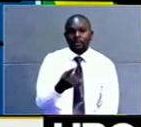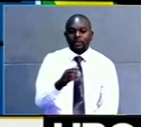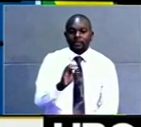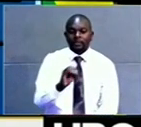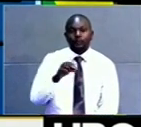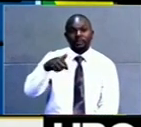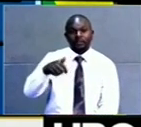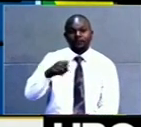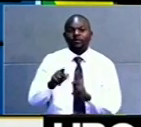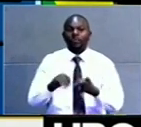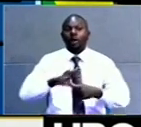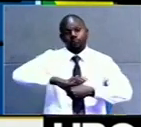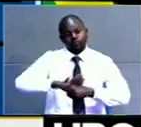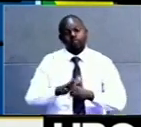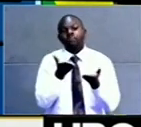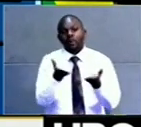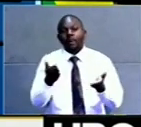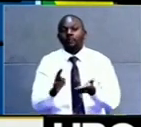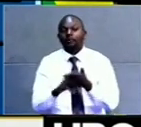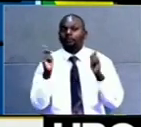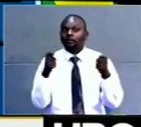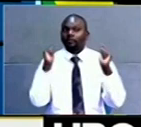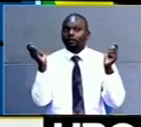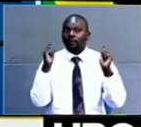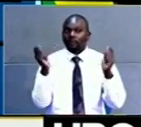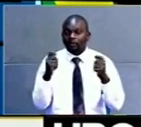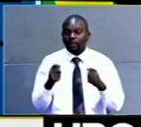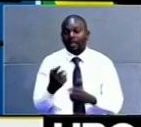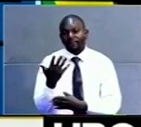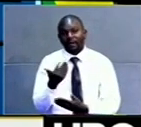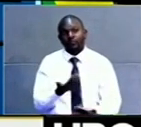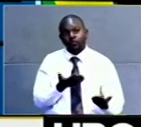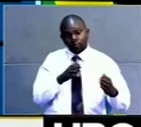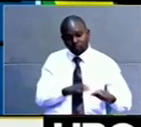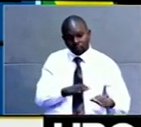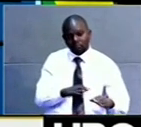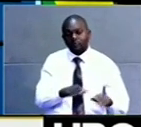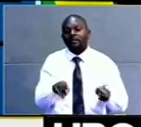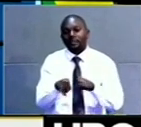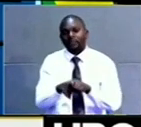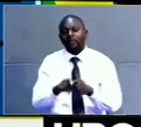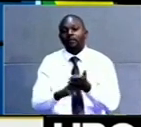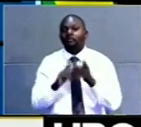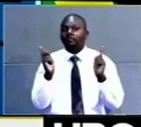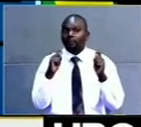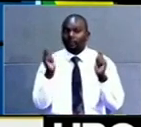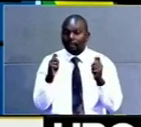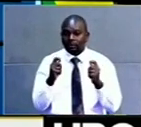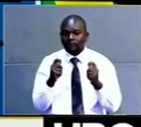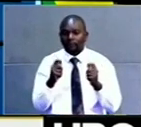cases reported in Mbare, and 5 deaths have occurred in that area.